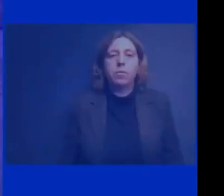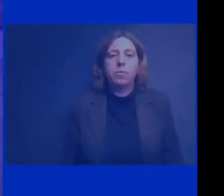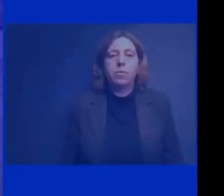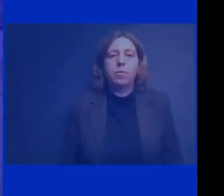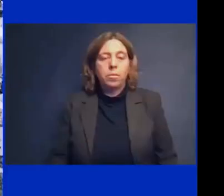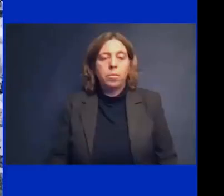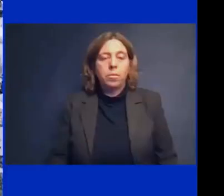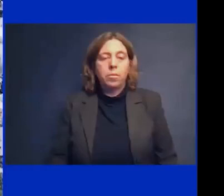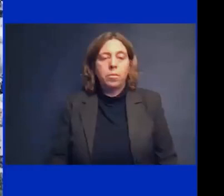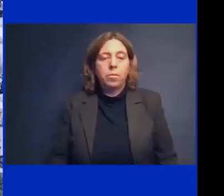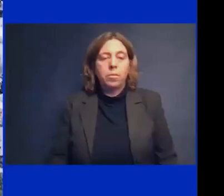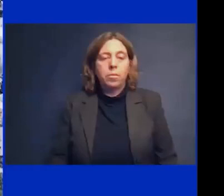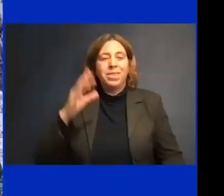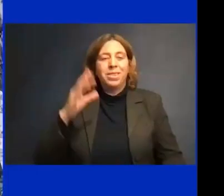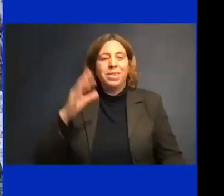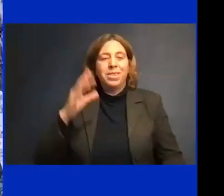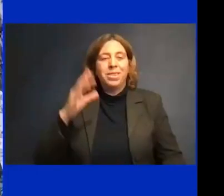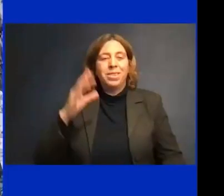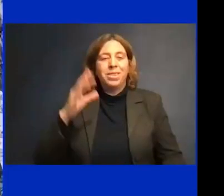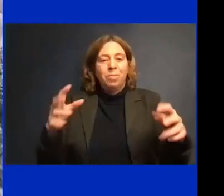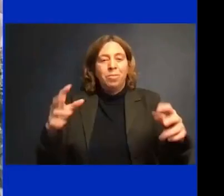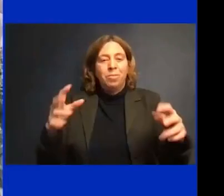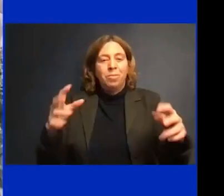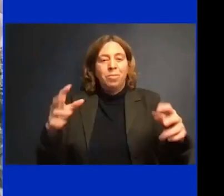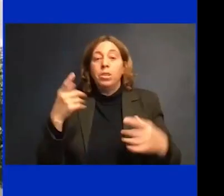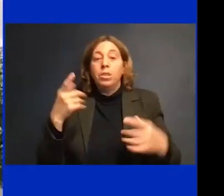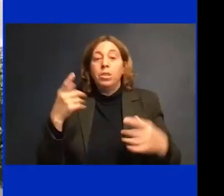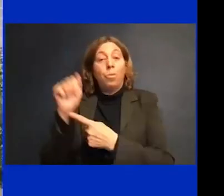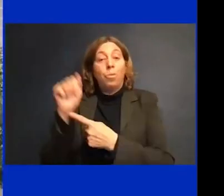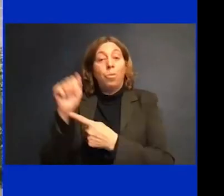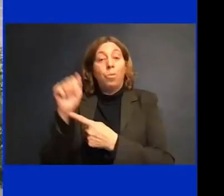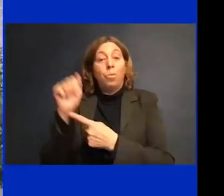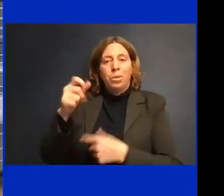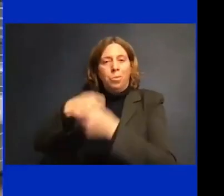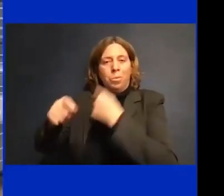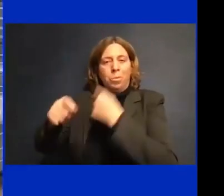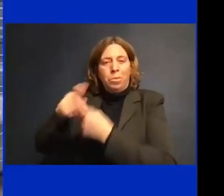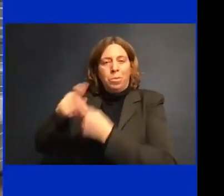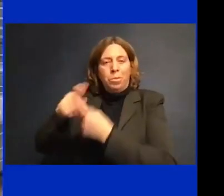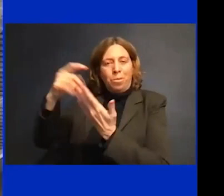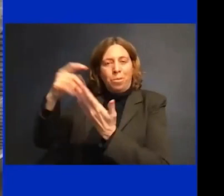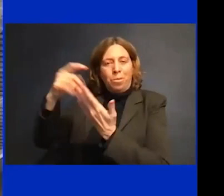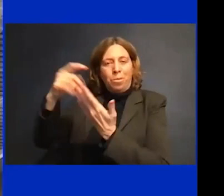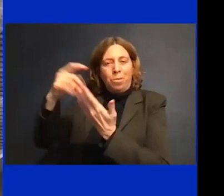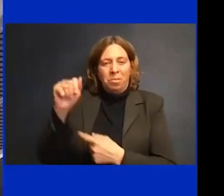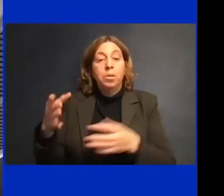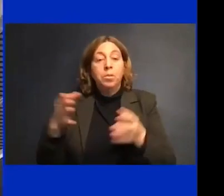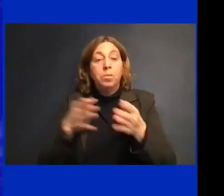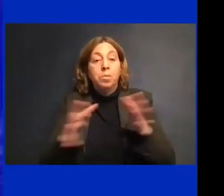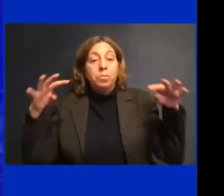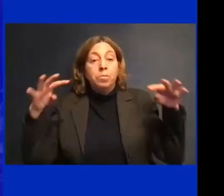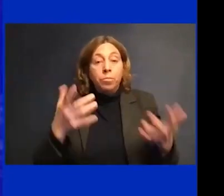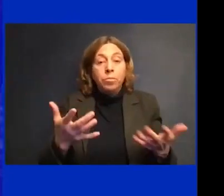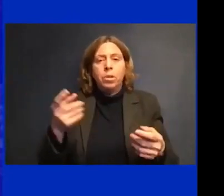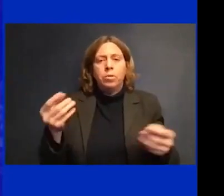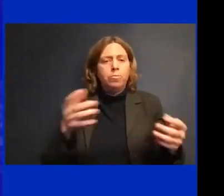Hello and welcome to this public hearing for the Port Authority Bus Terminal Replacement Project. This public hearing is being